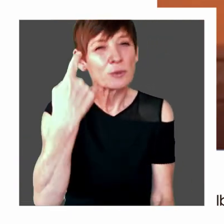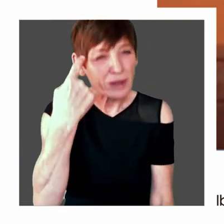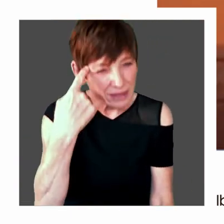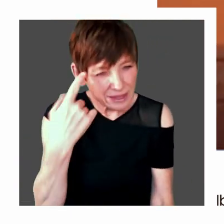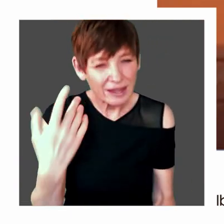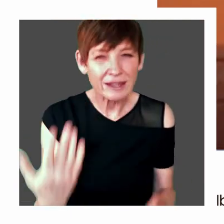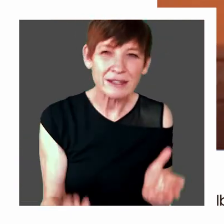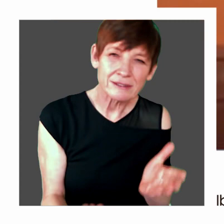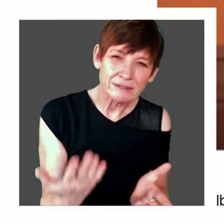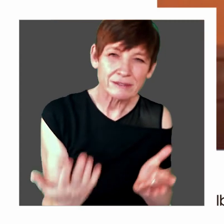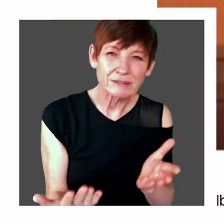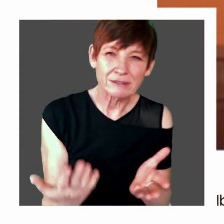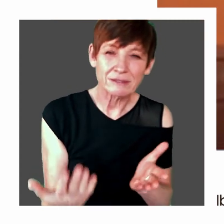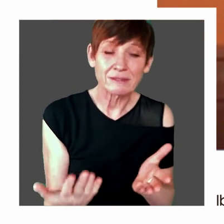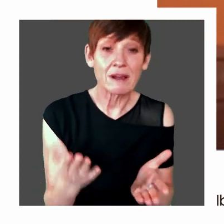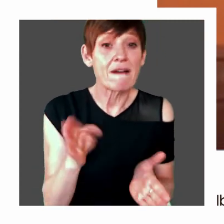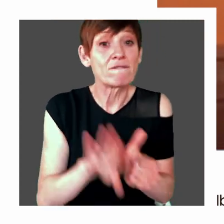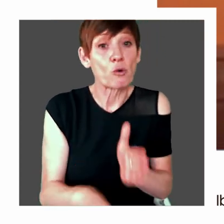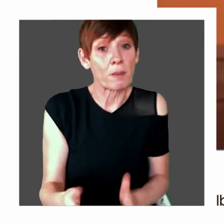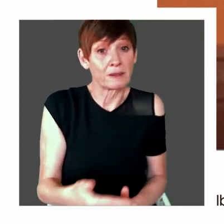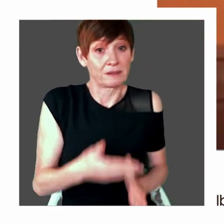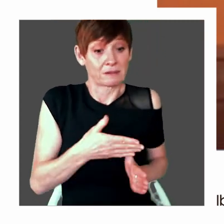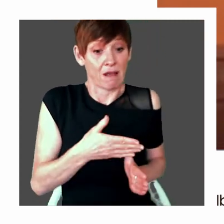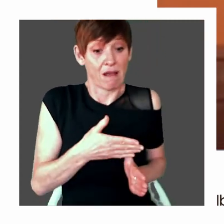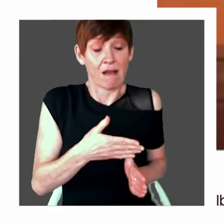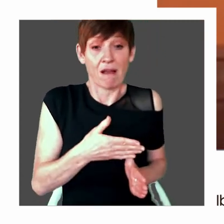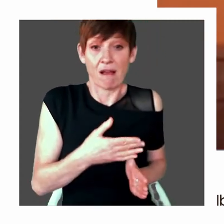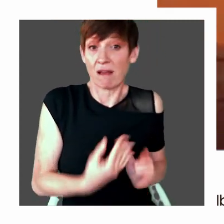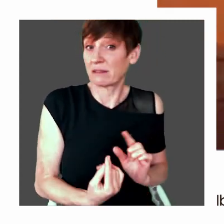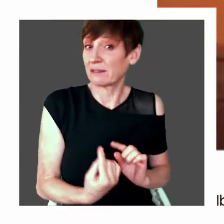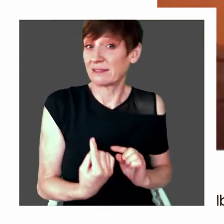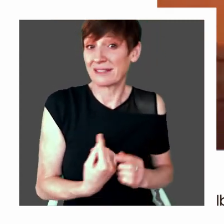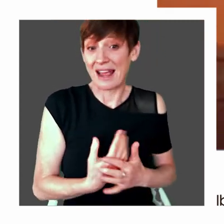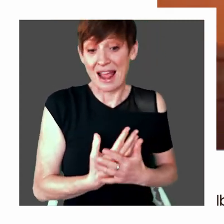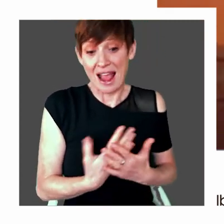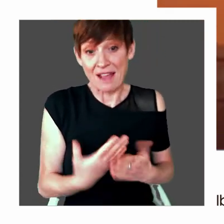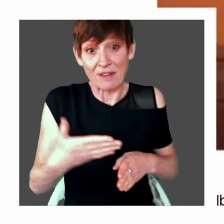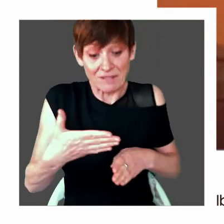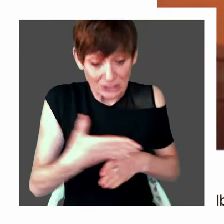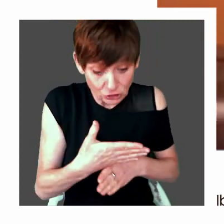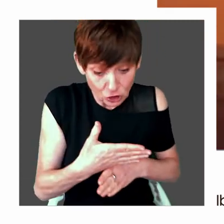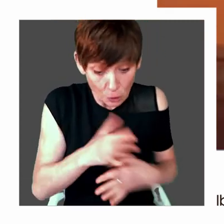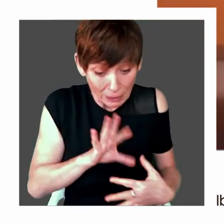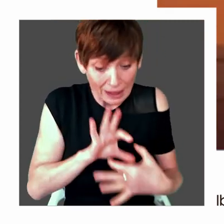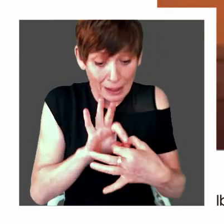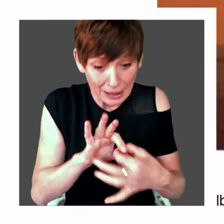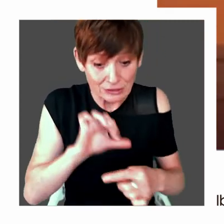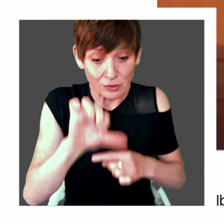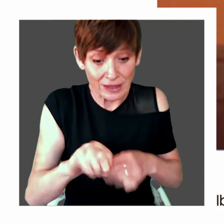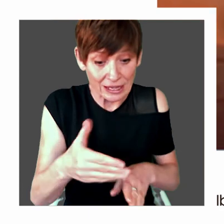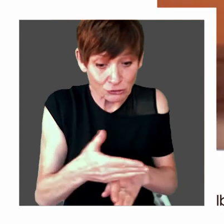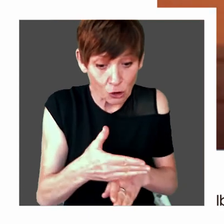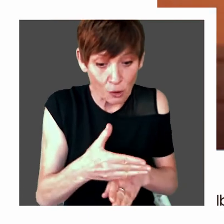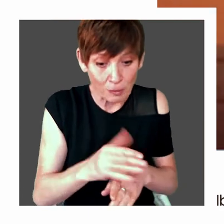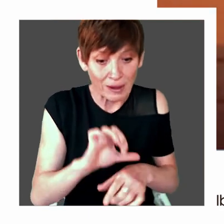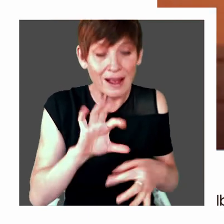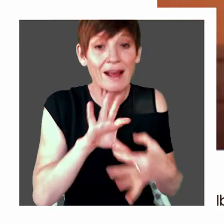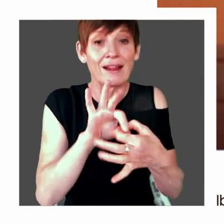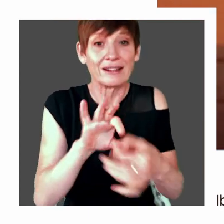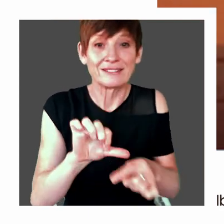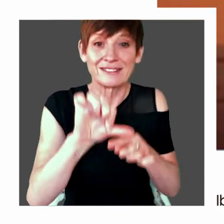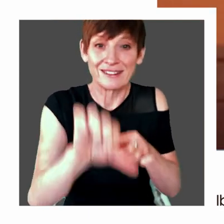from the start, every job I've done has led to another one in some way, and it's been like rolled